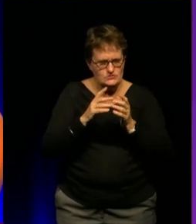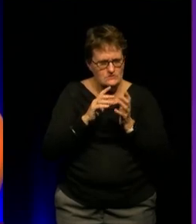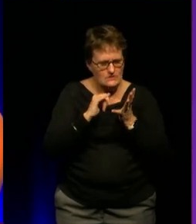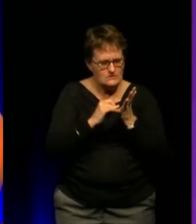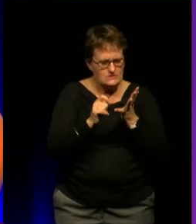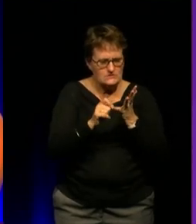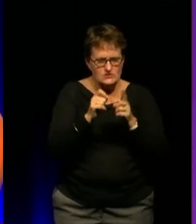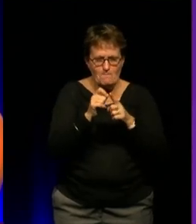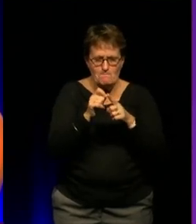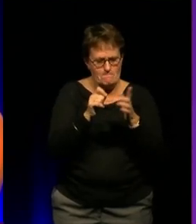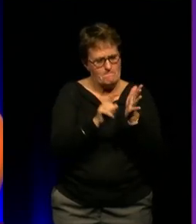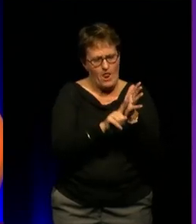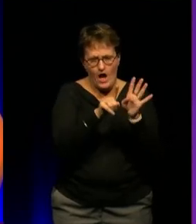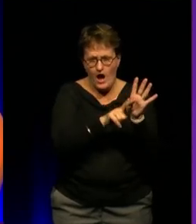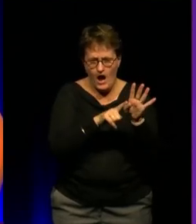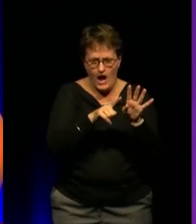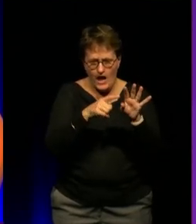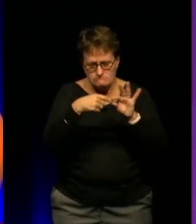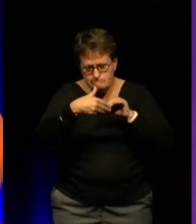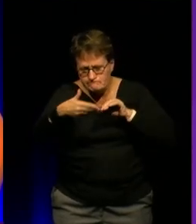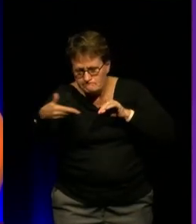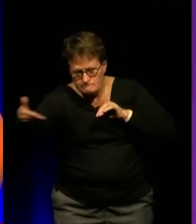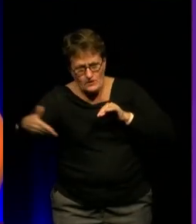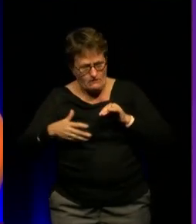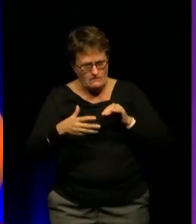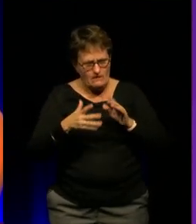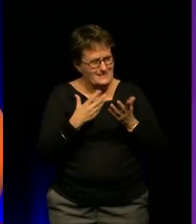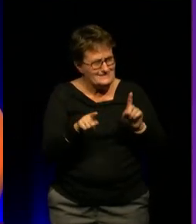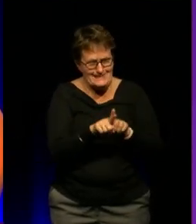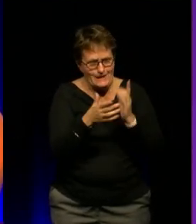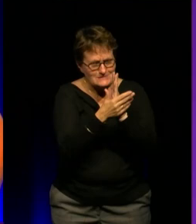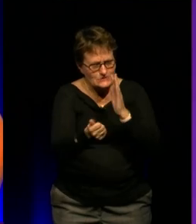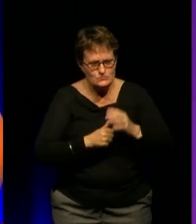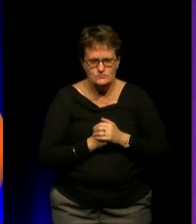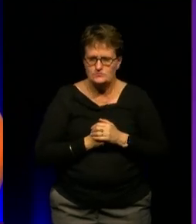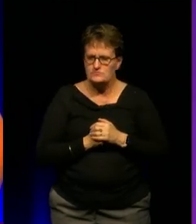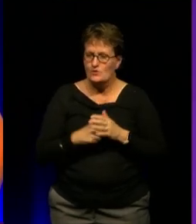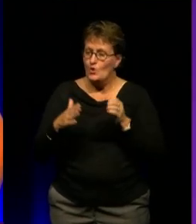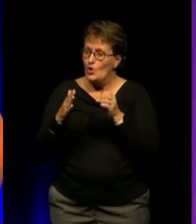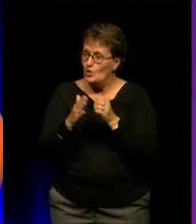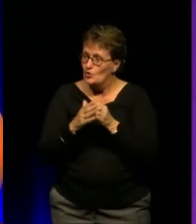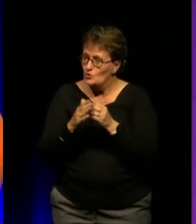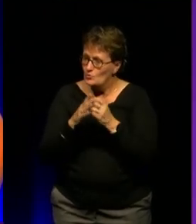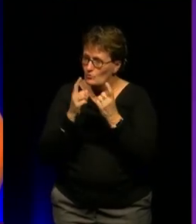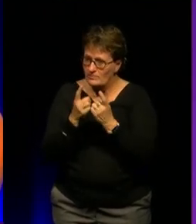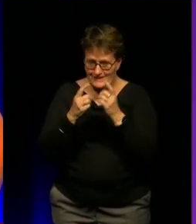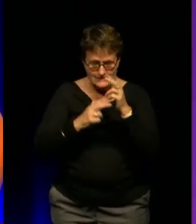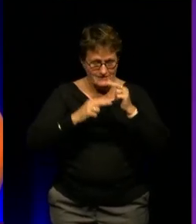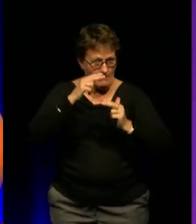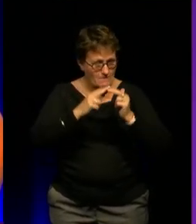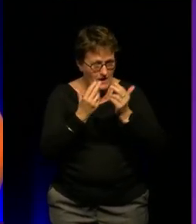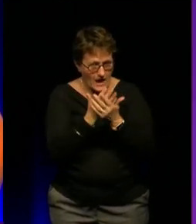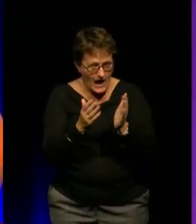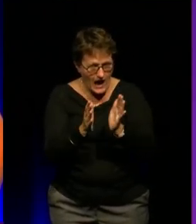know, all those things are pretty transferable. In terms of new product development, a lot of that thinking has come from